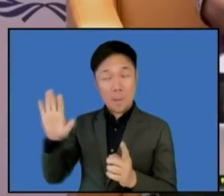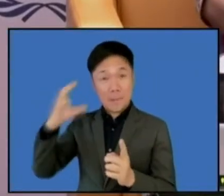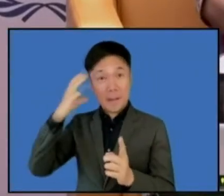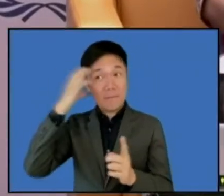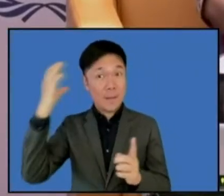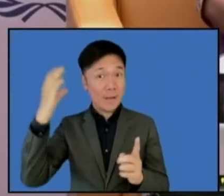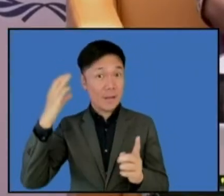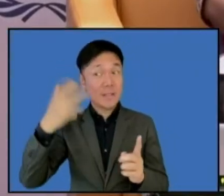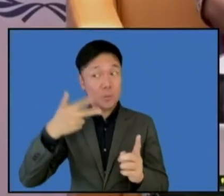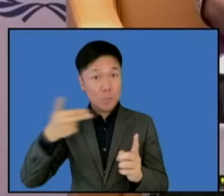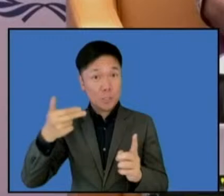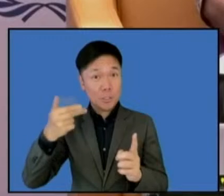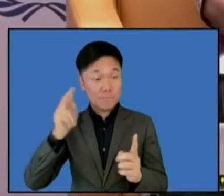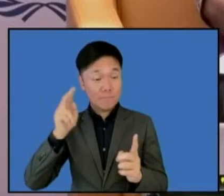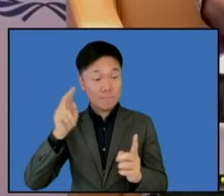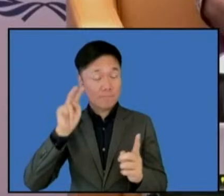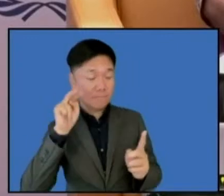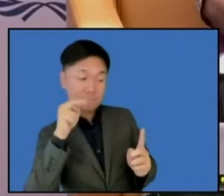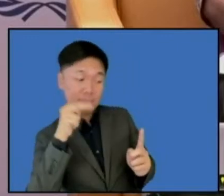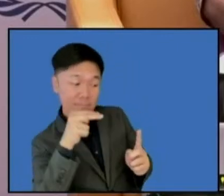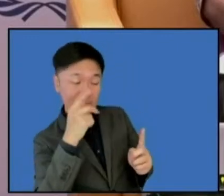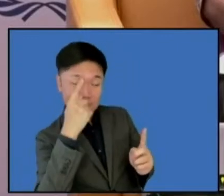perspective, go about